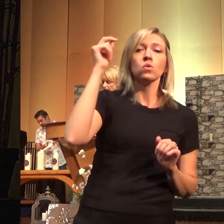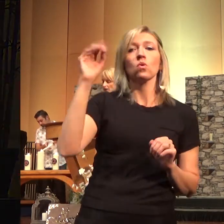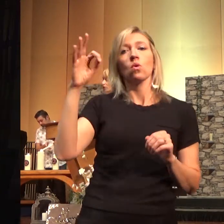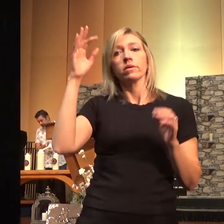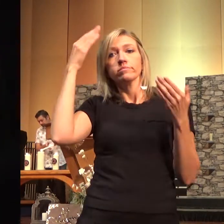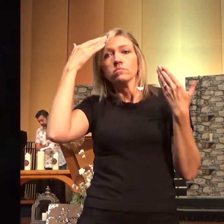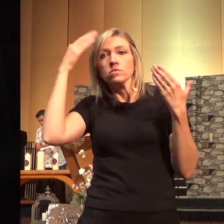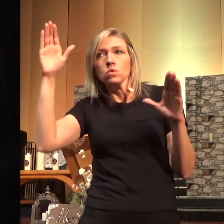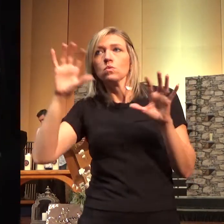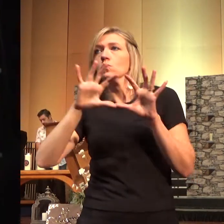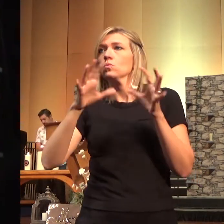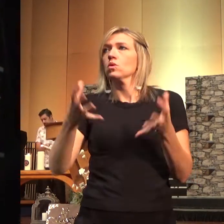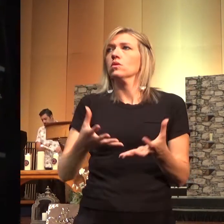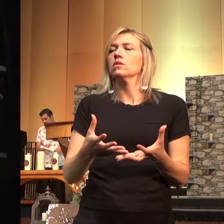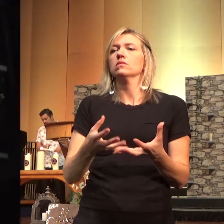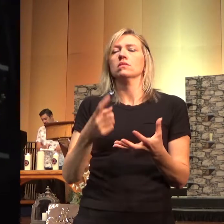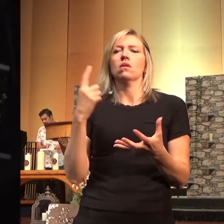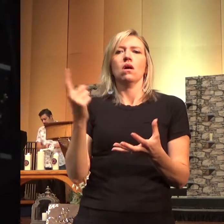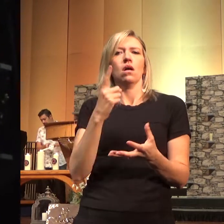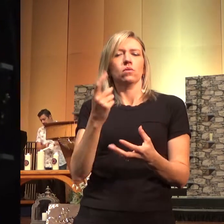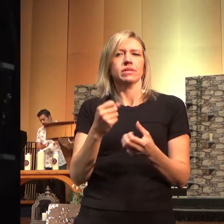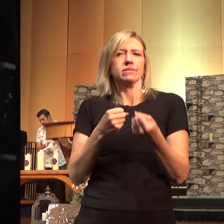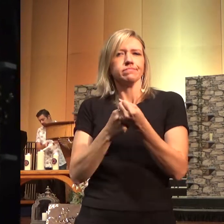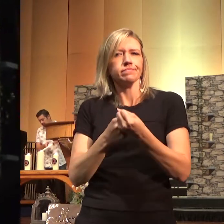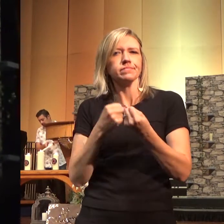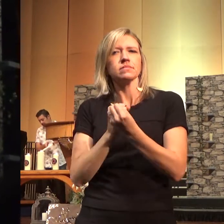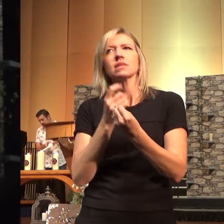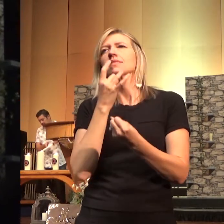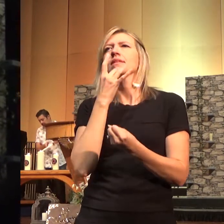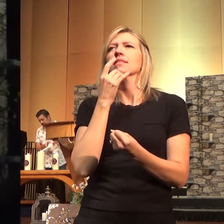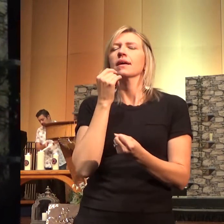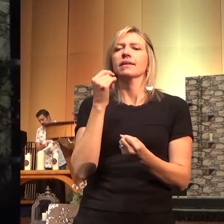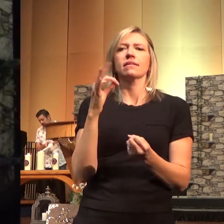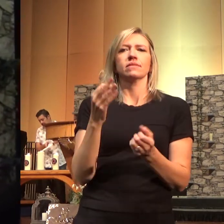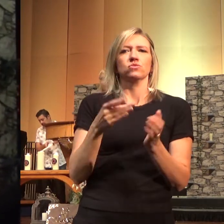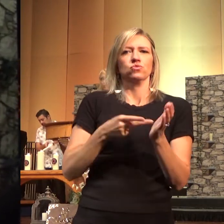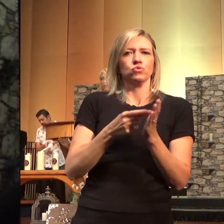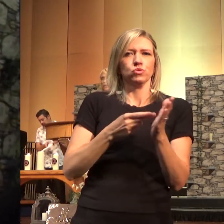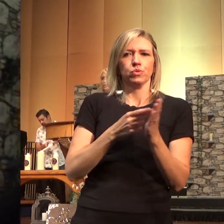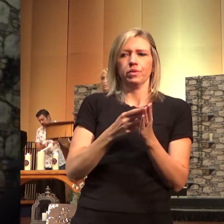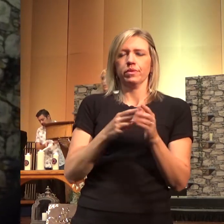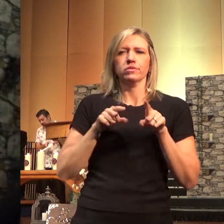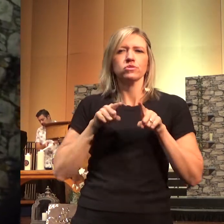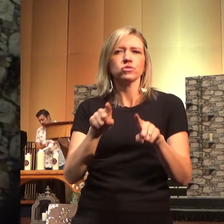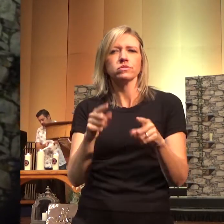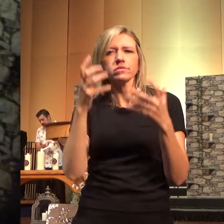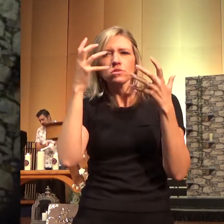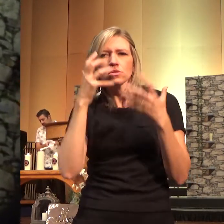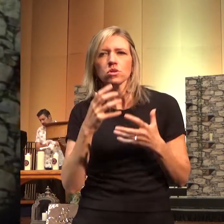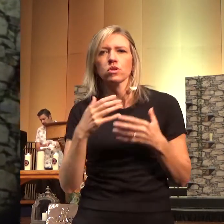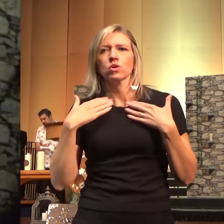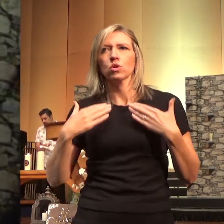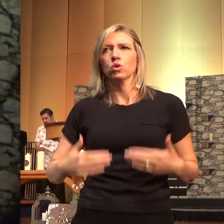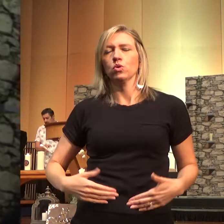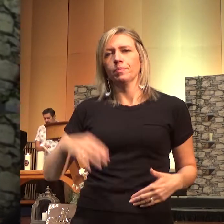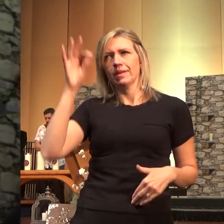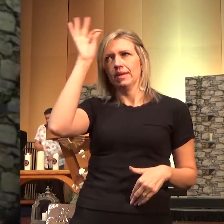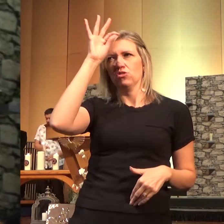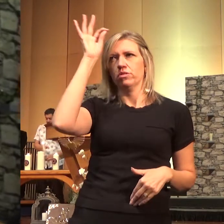to the world, have held aloft the light of truth amidst the darkness of human ignorance.